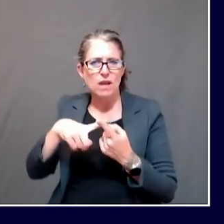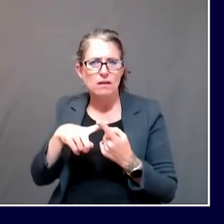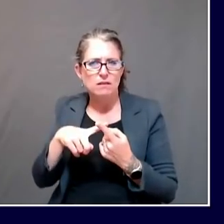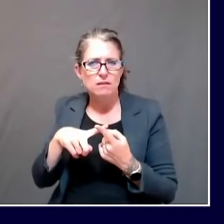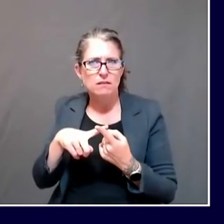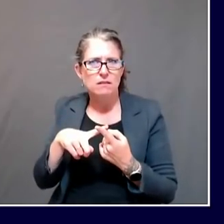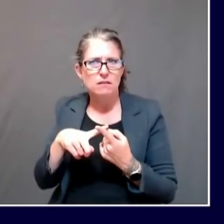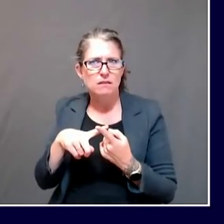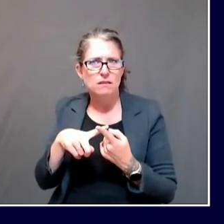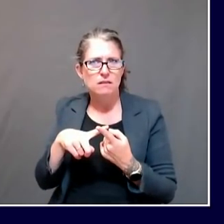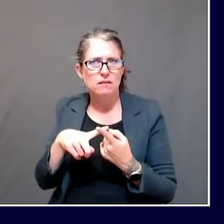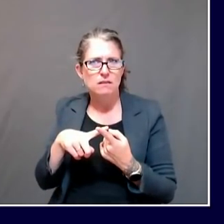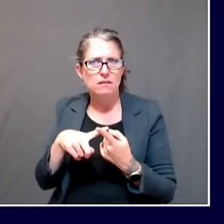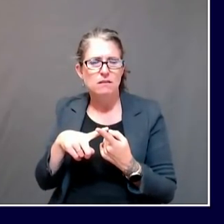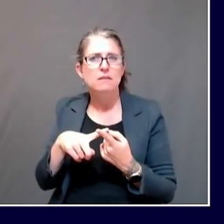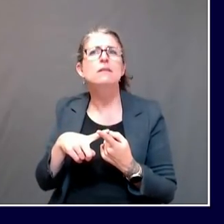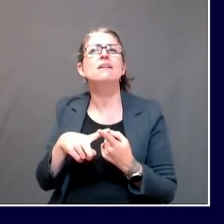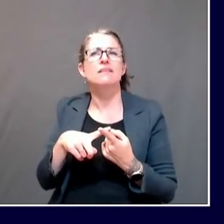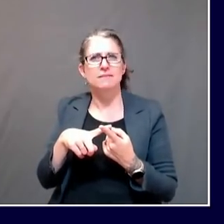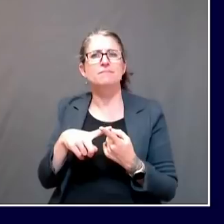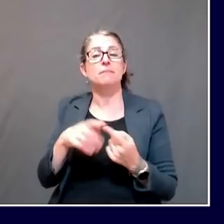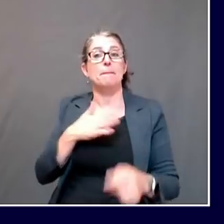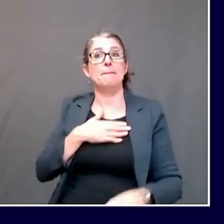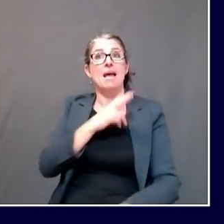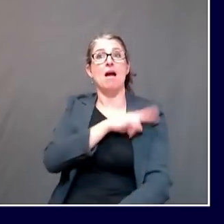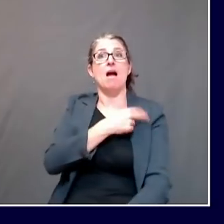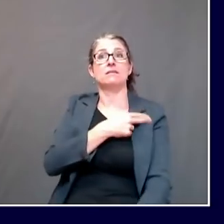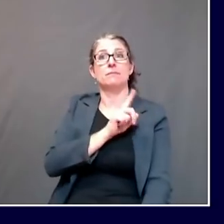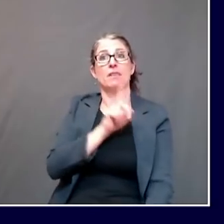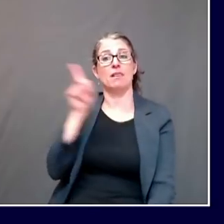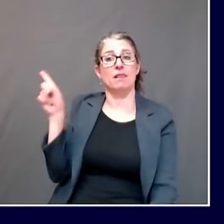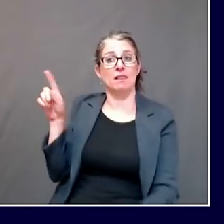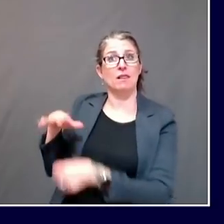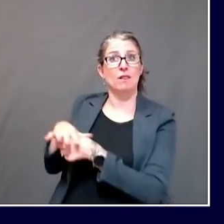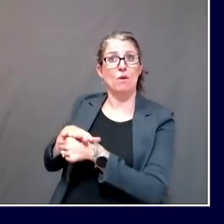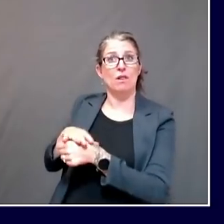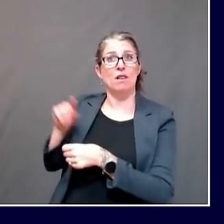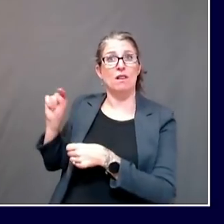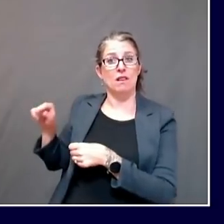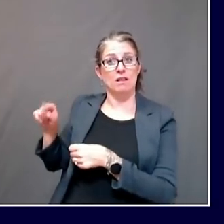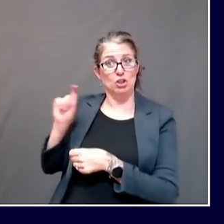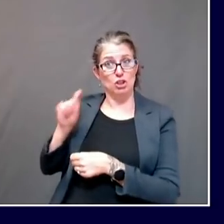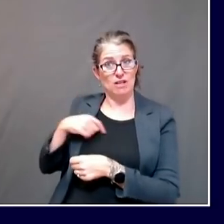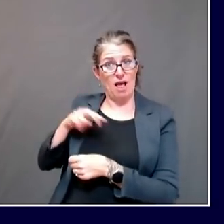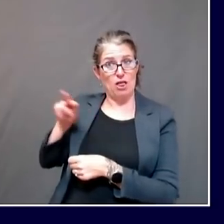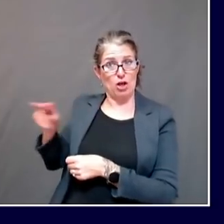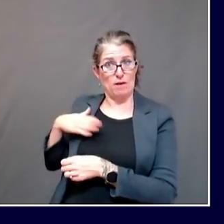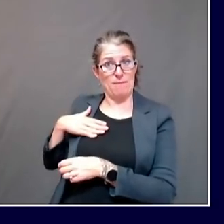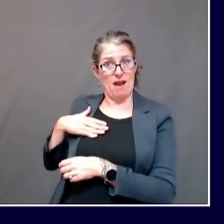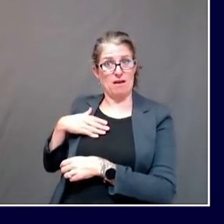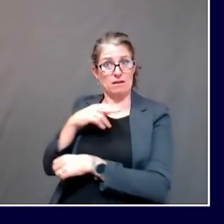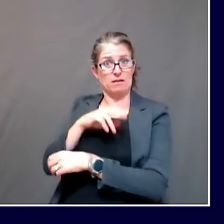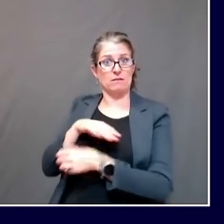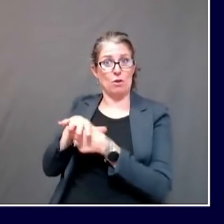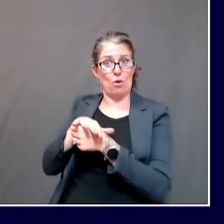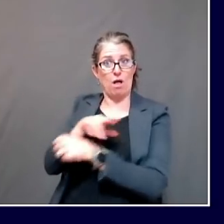get testing. Can you kind of speak to what advice you would give her? Maine? Sure, I can. Oh, sorry,